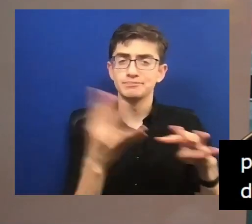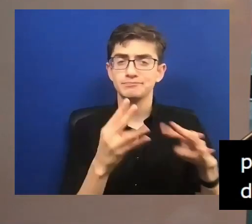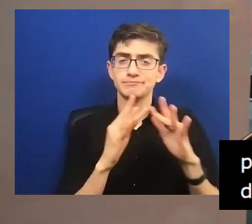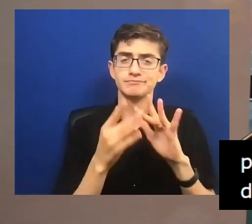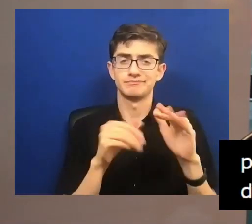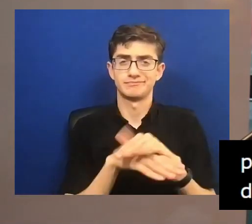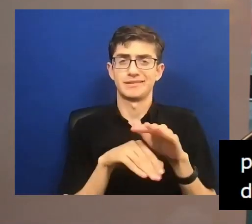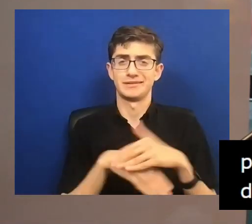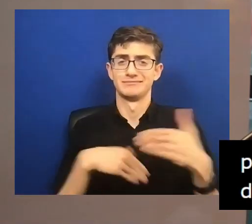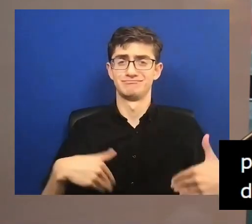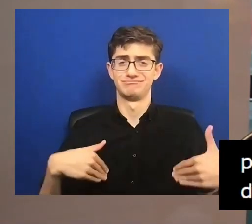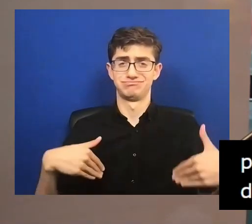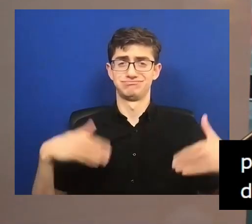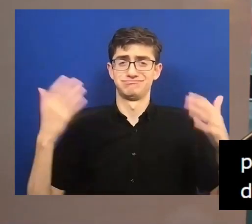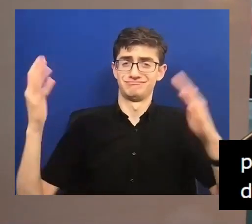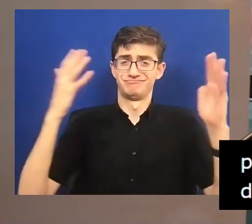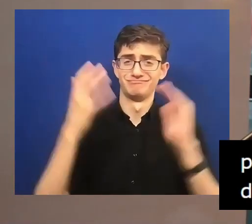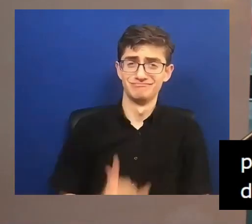Okay.